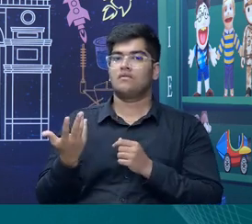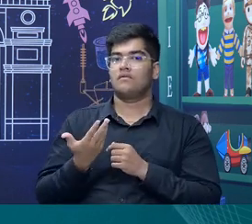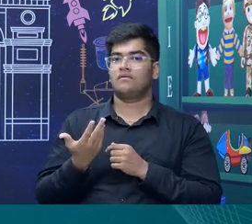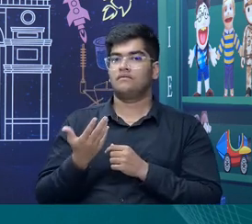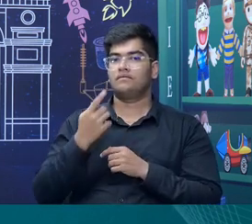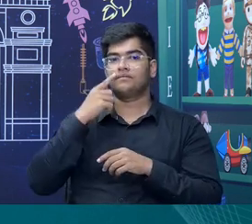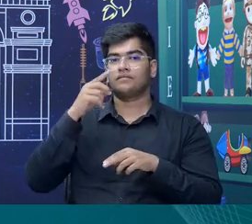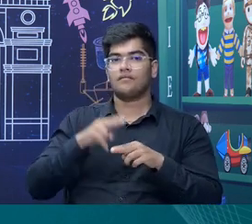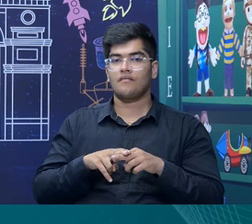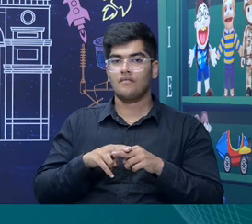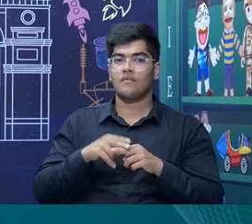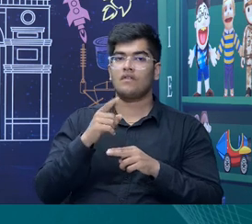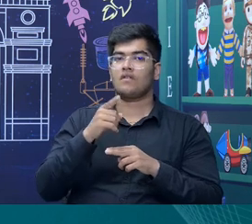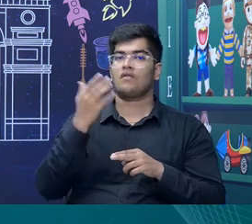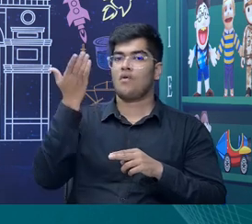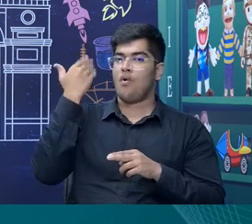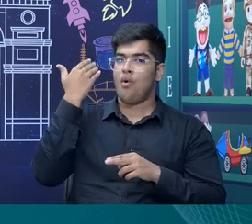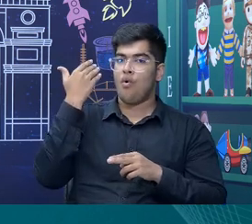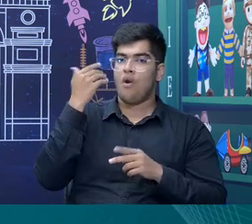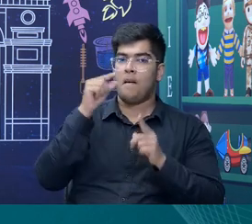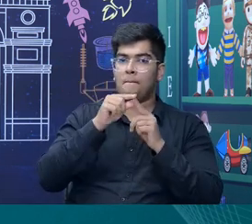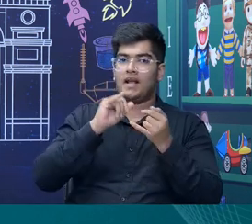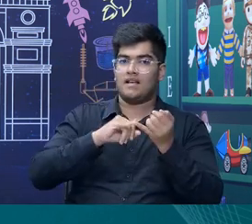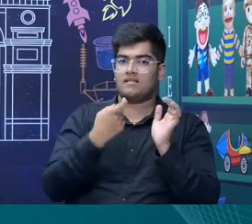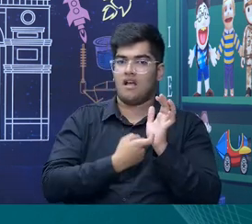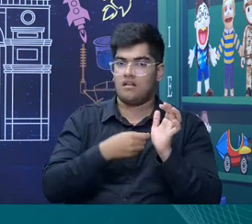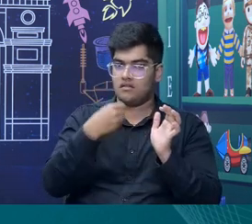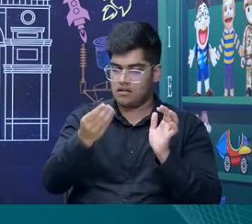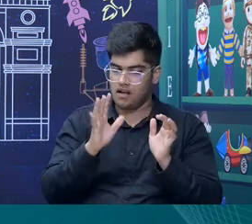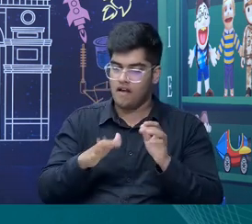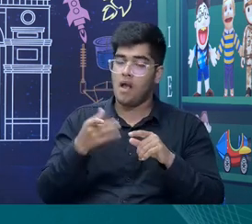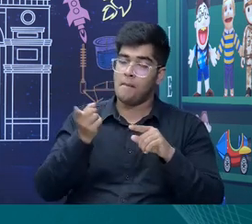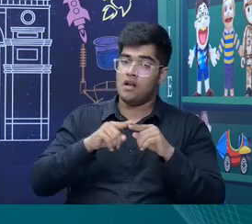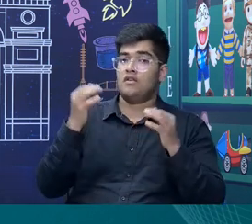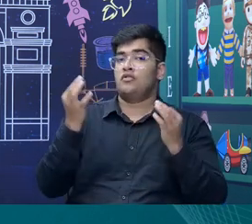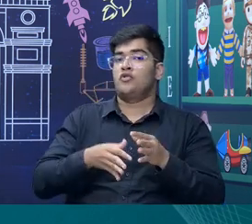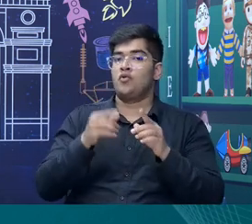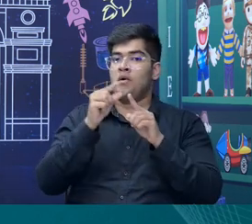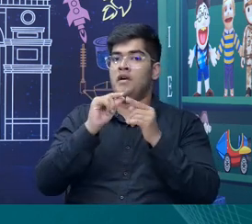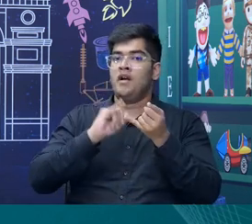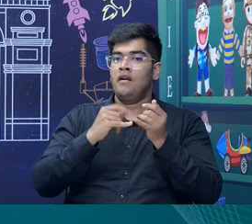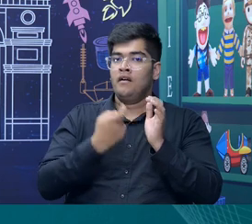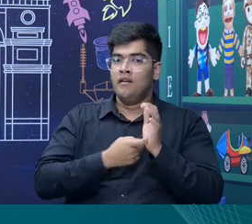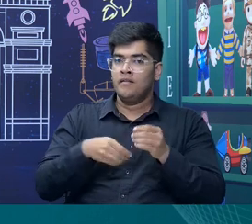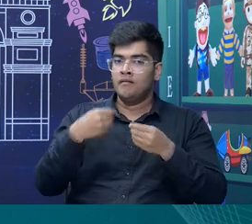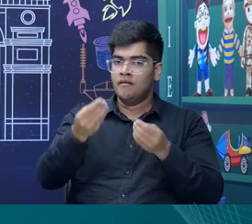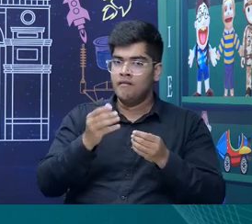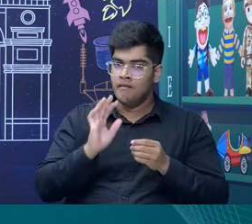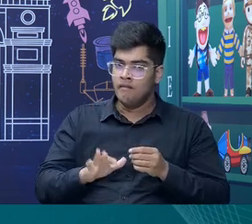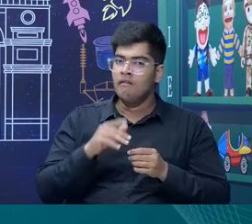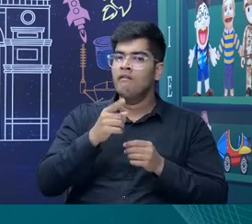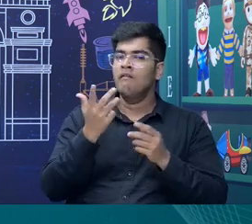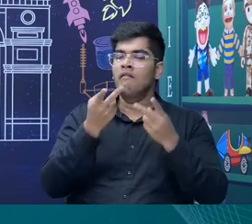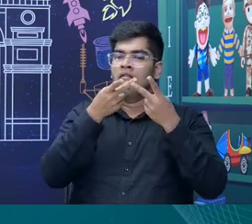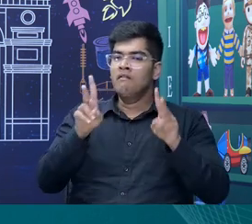old profit sharing ratio along with the new profit sharing ratio then we will simply calculate find out the difference